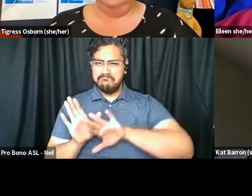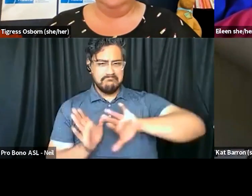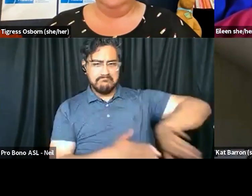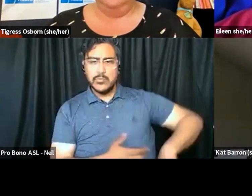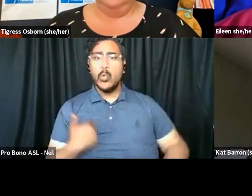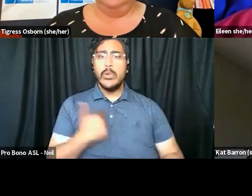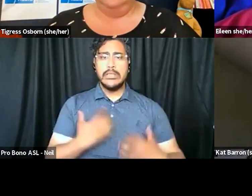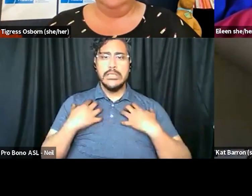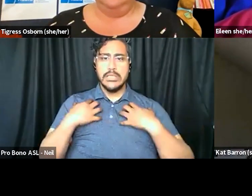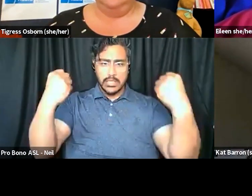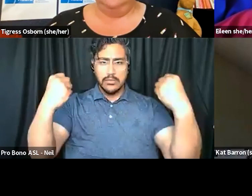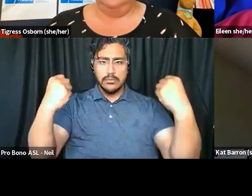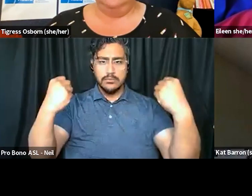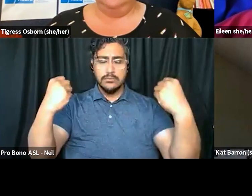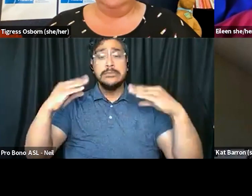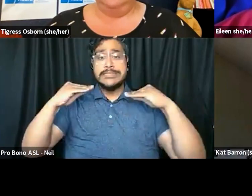way.